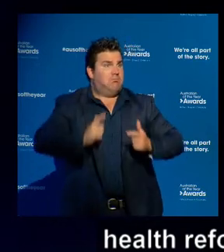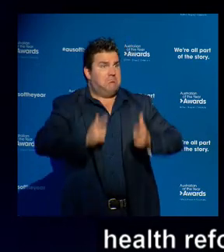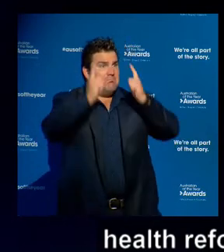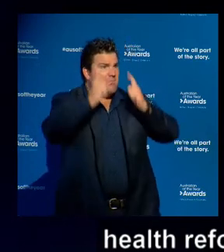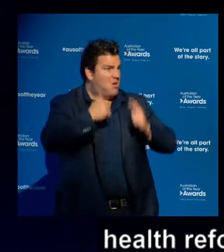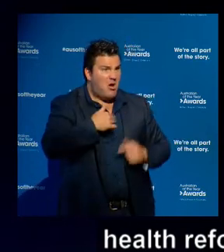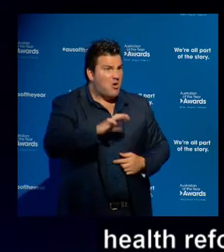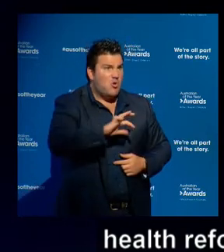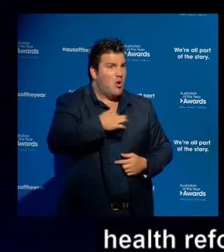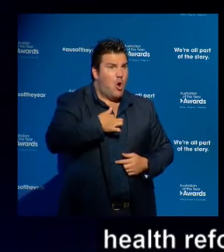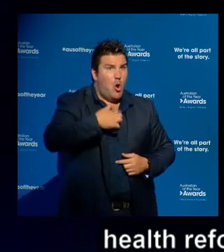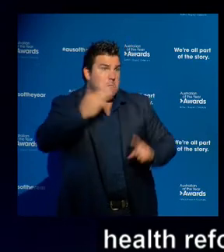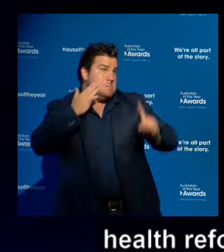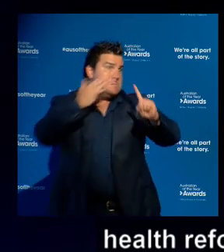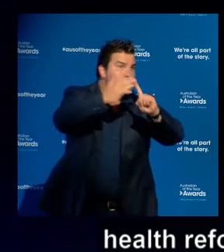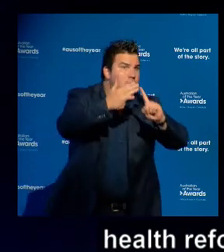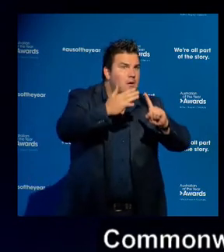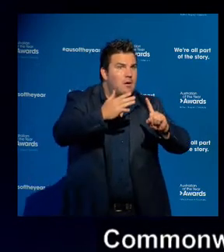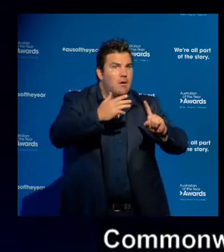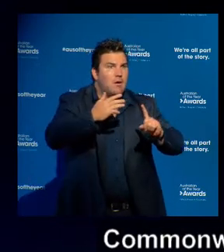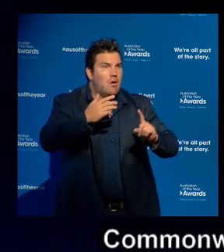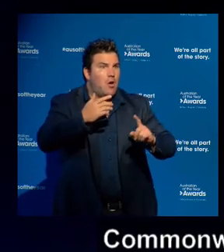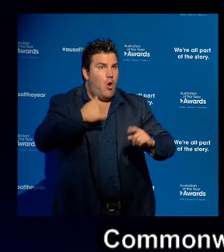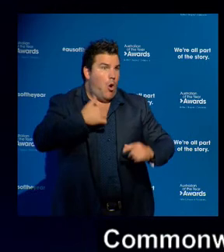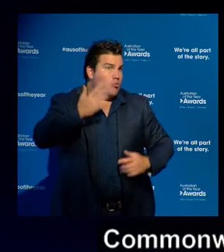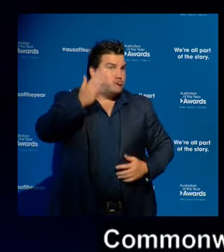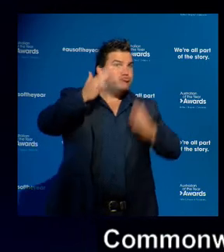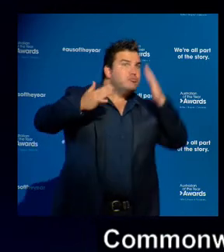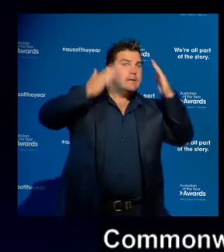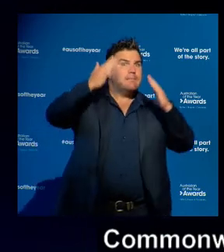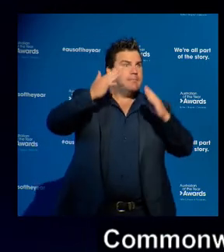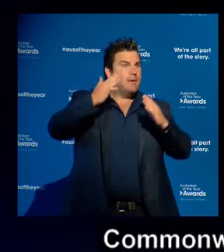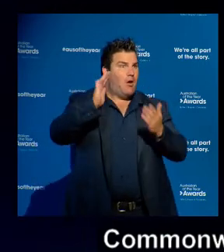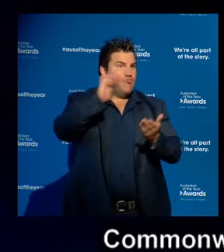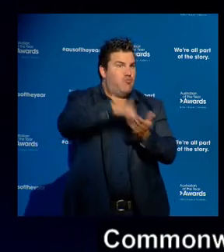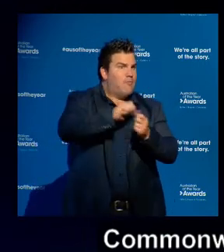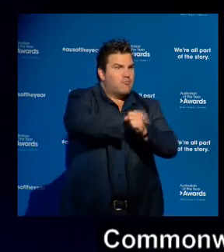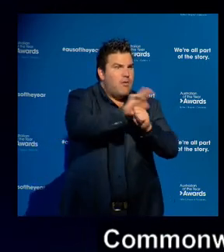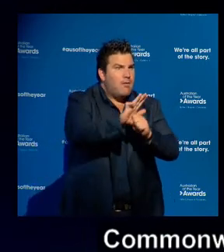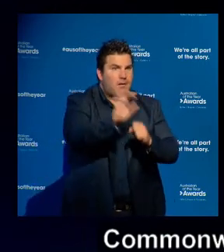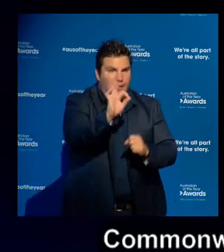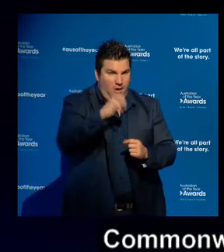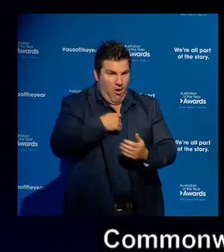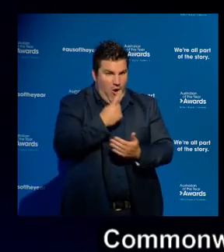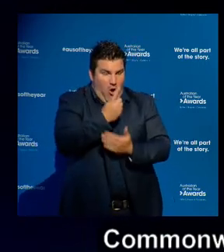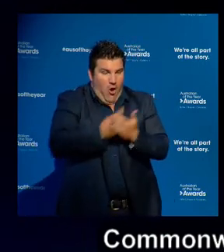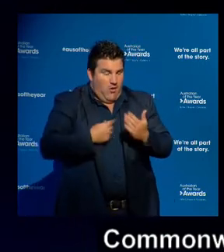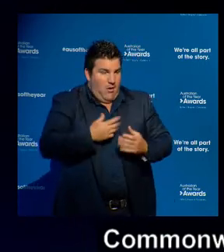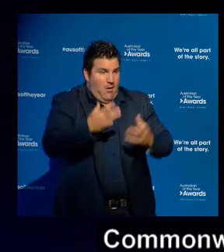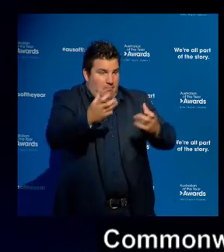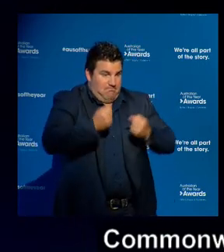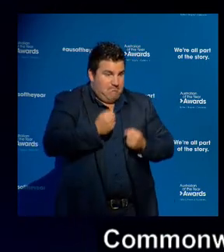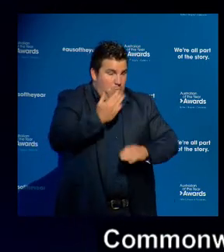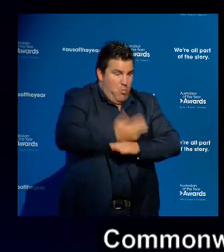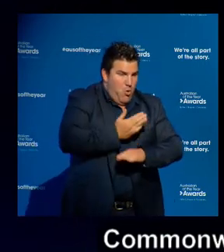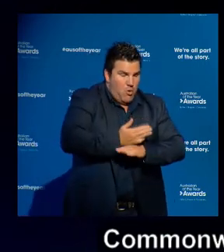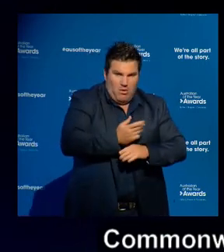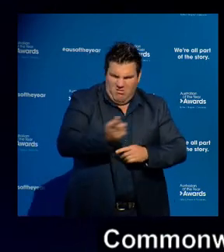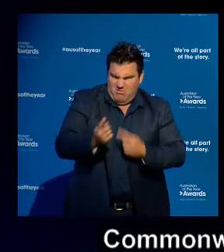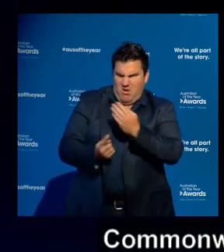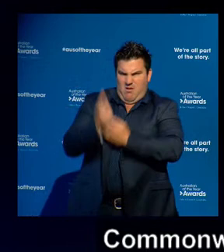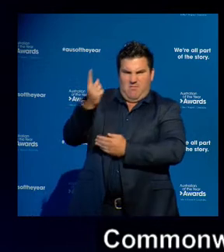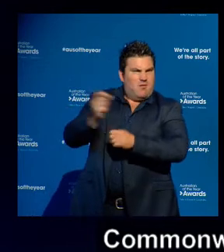I didn't want this ghastly virus to come, but I was there when it came, and I was